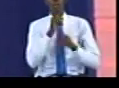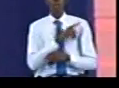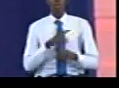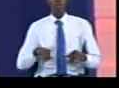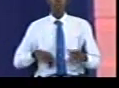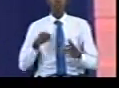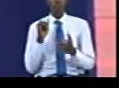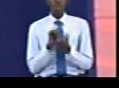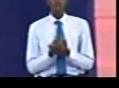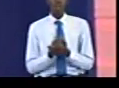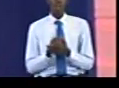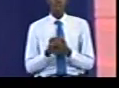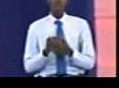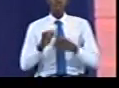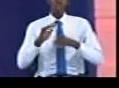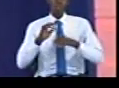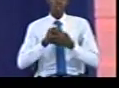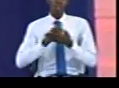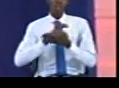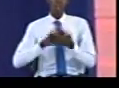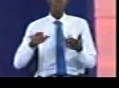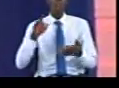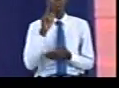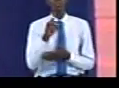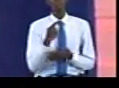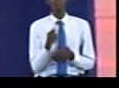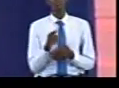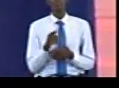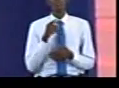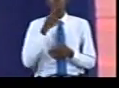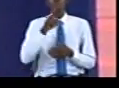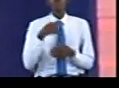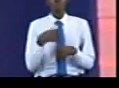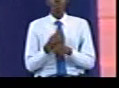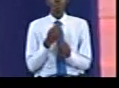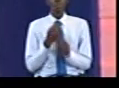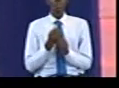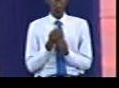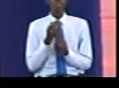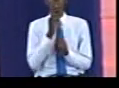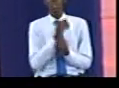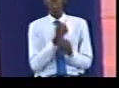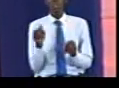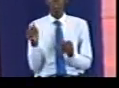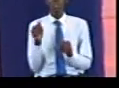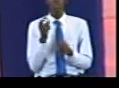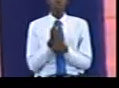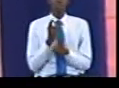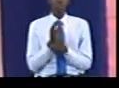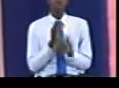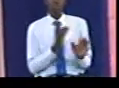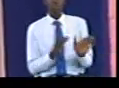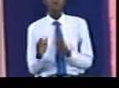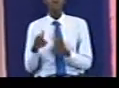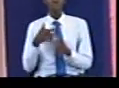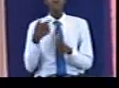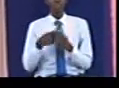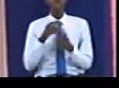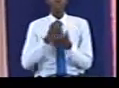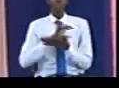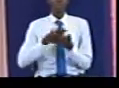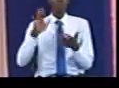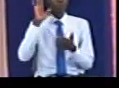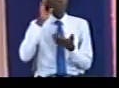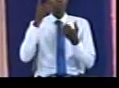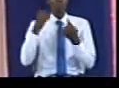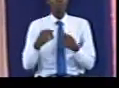the Lord which sanctify you. You make the proper preparation and then sanctification will come.